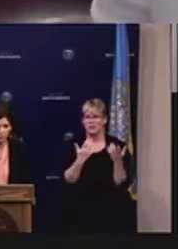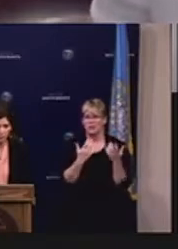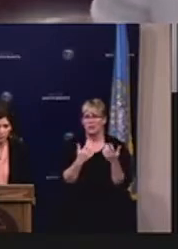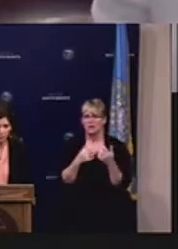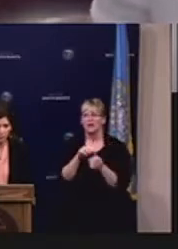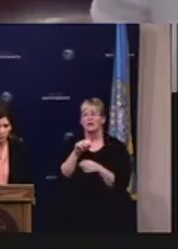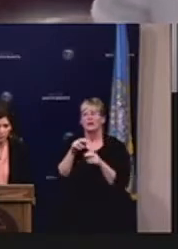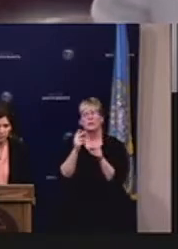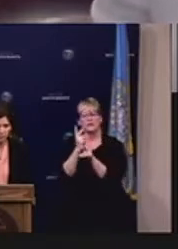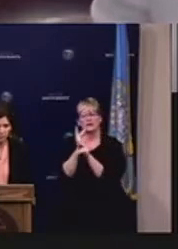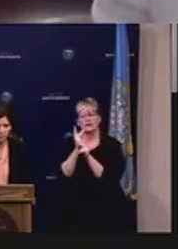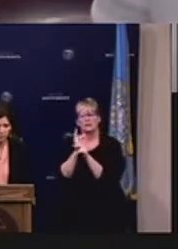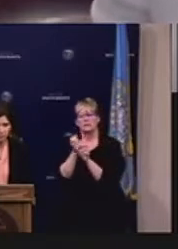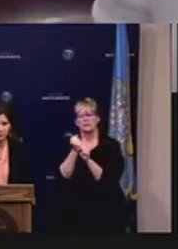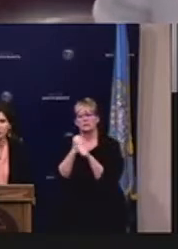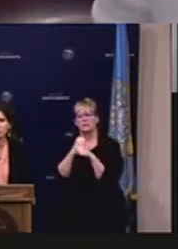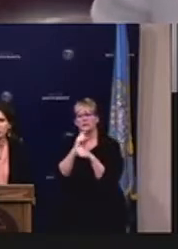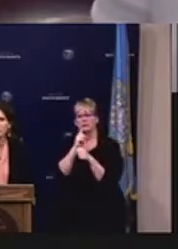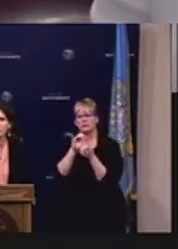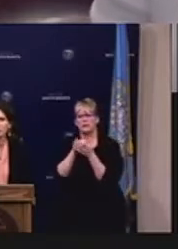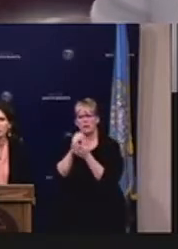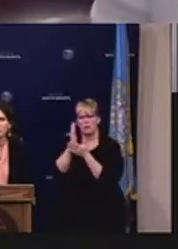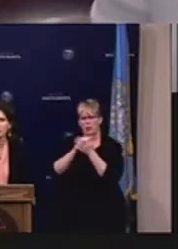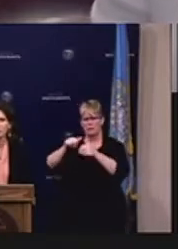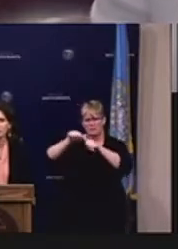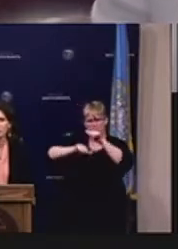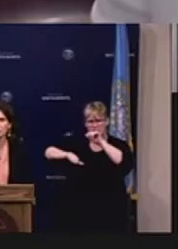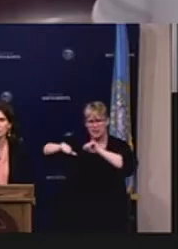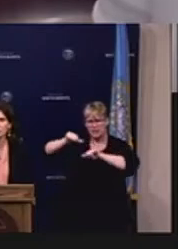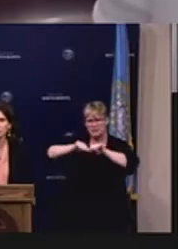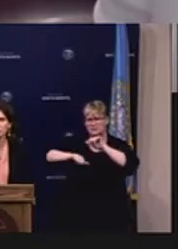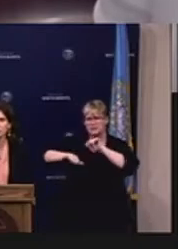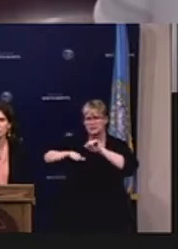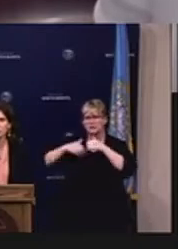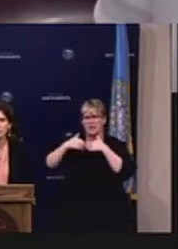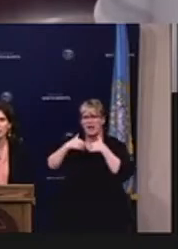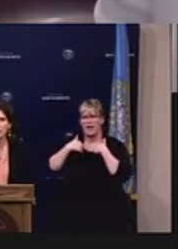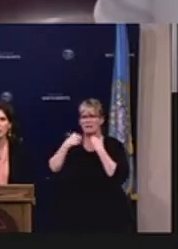careful, just trying to be part of the science to potentially provide a solution.